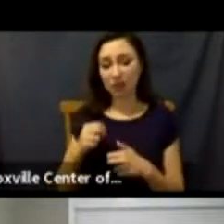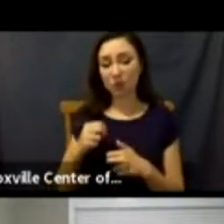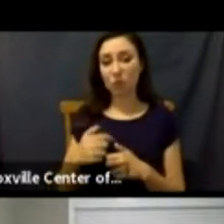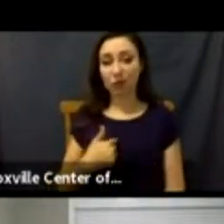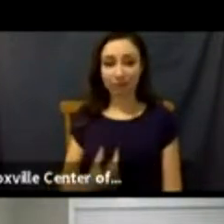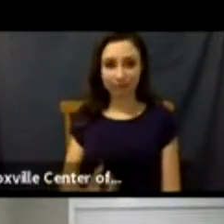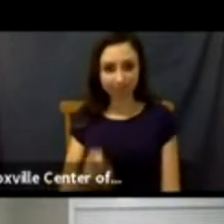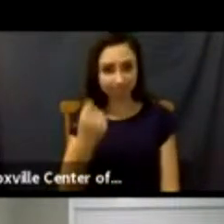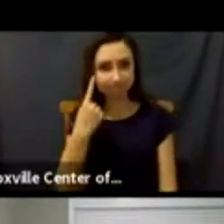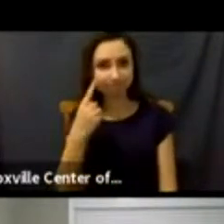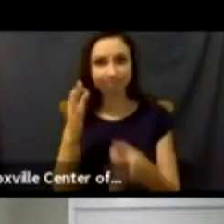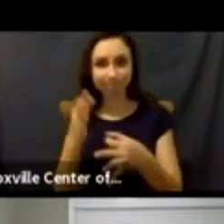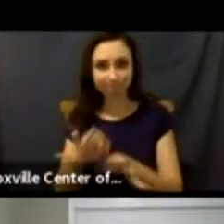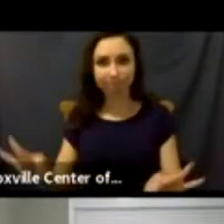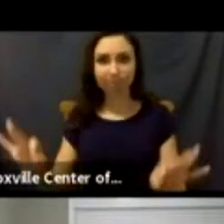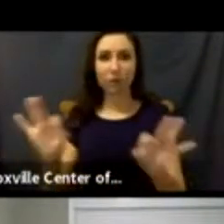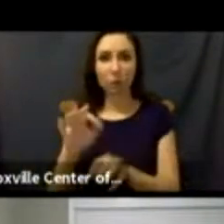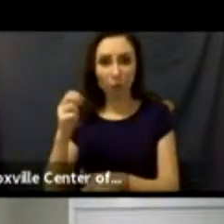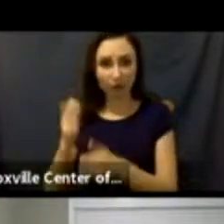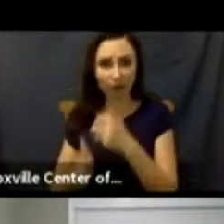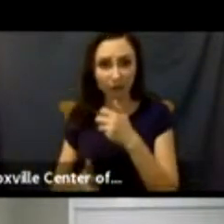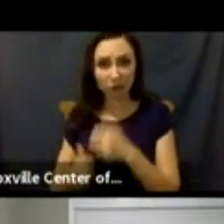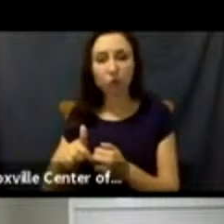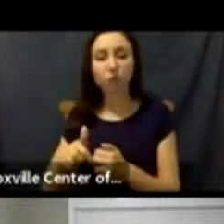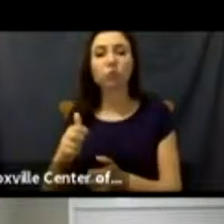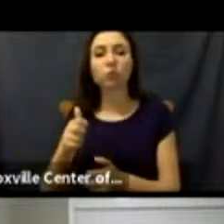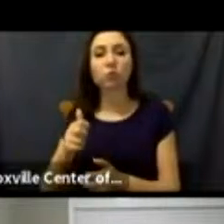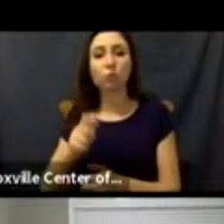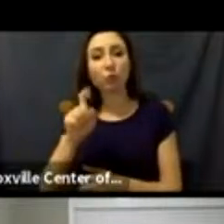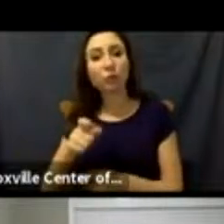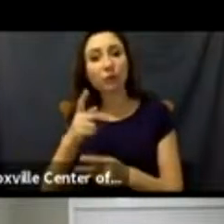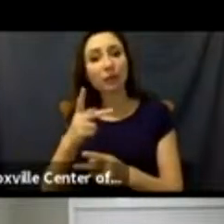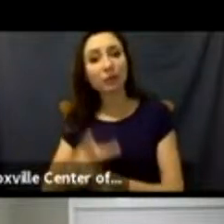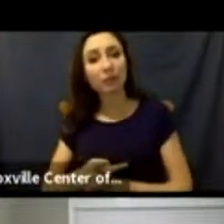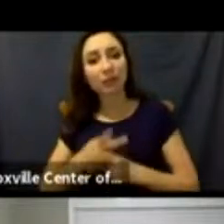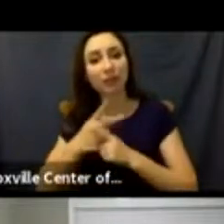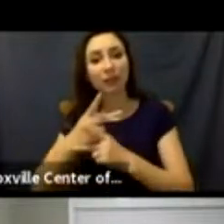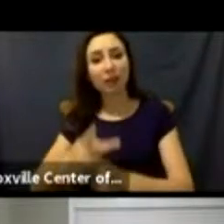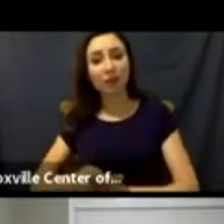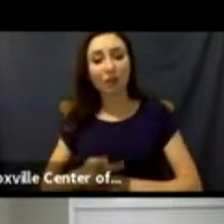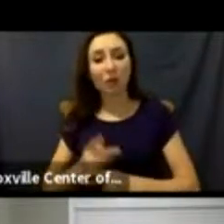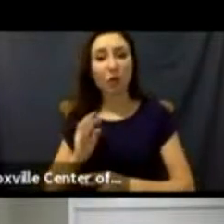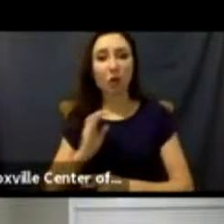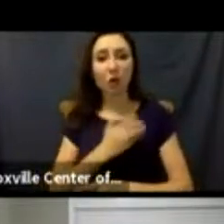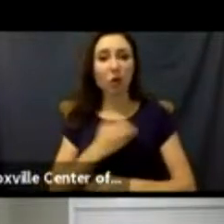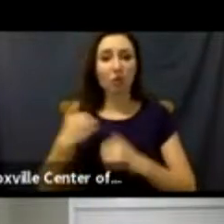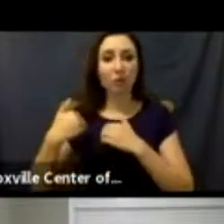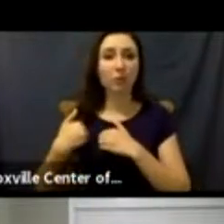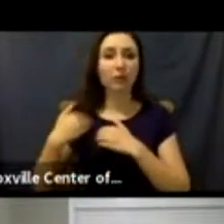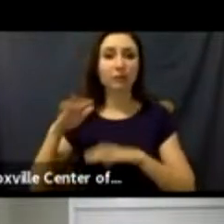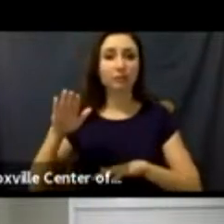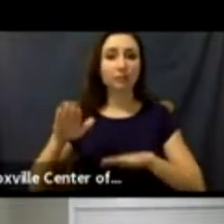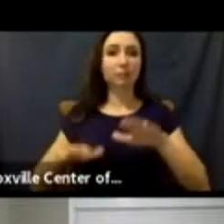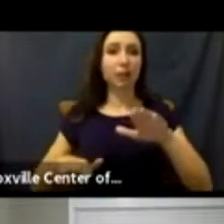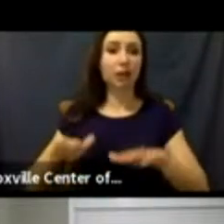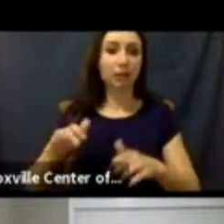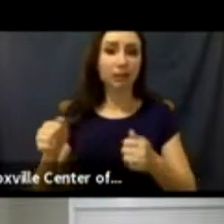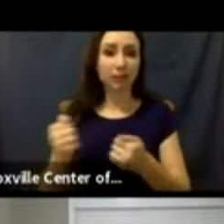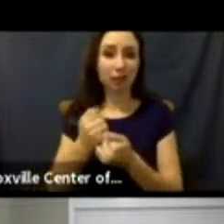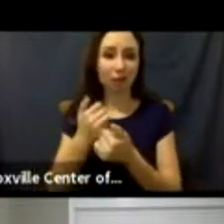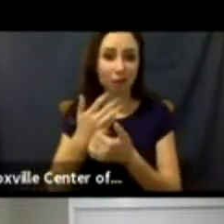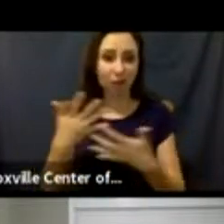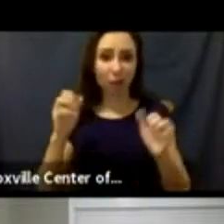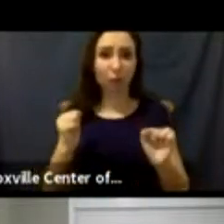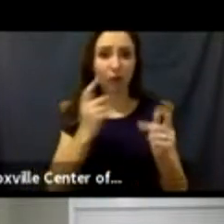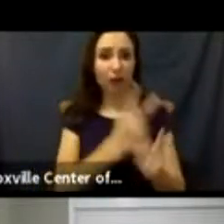understand are important issues, but we just have to be careful we're balancing all our responsibilities. And you know, if